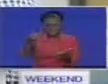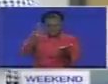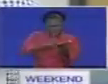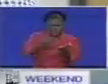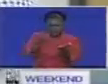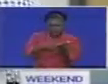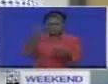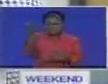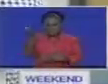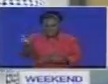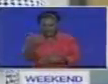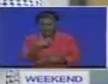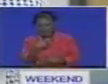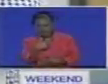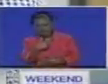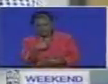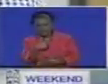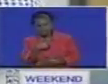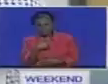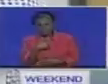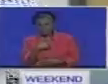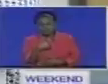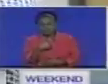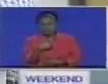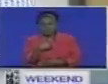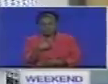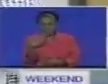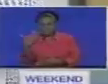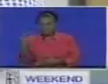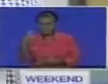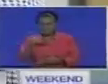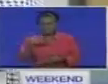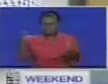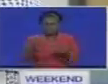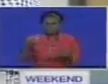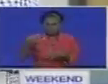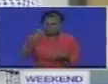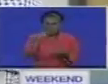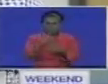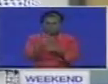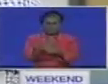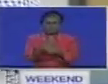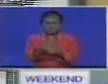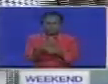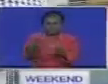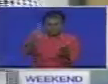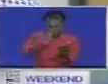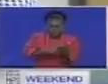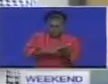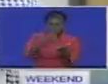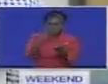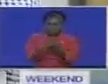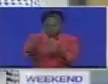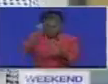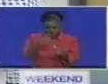of Political Parties, because there were certain things that parties had to be able to ascribe to be registered again. Mm-hmm. I'm sure you all remember